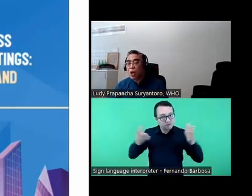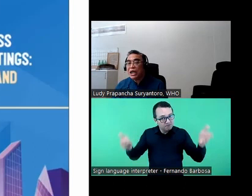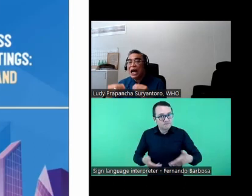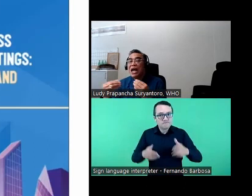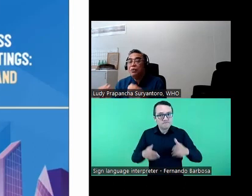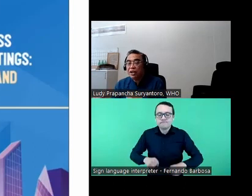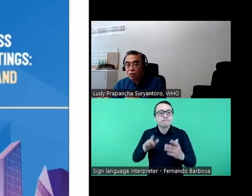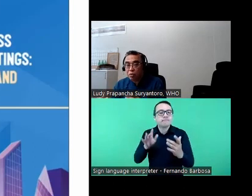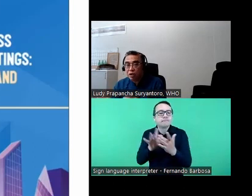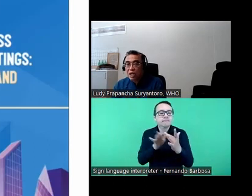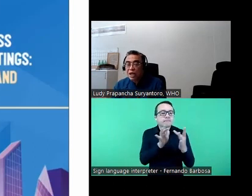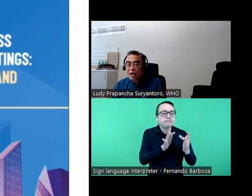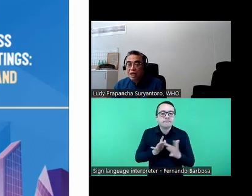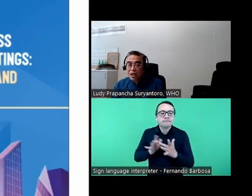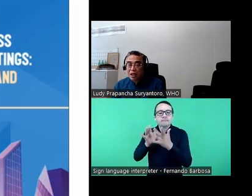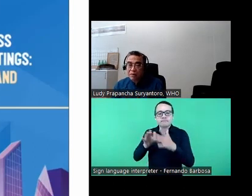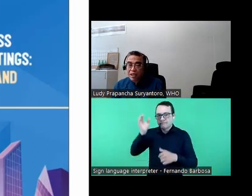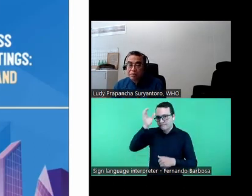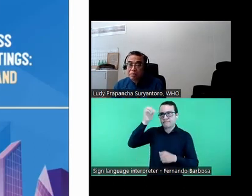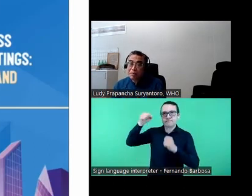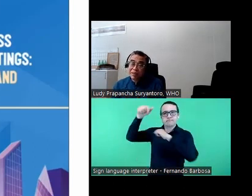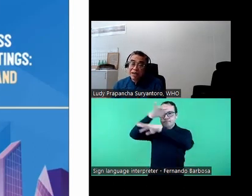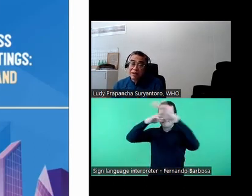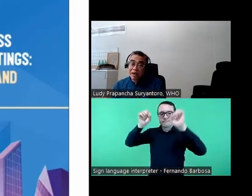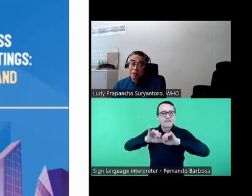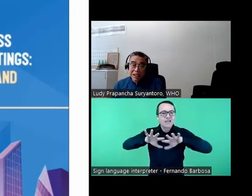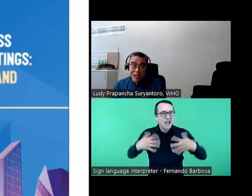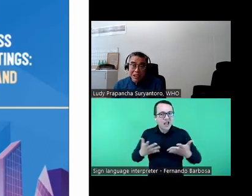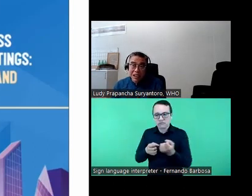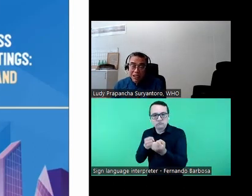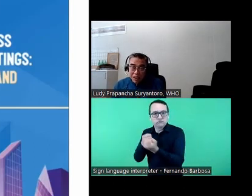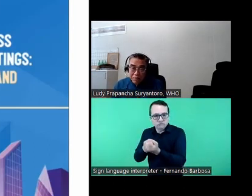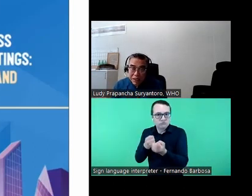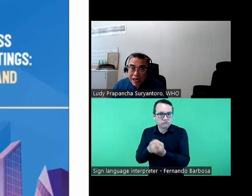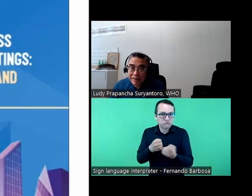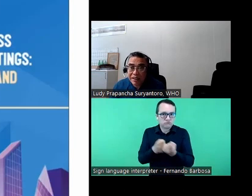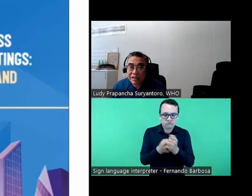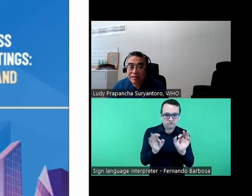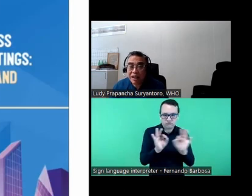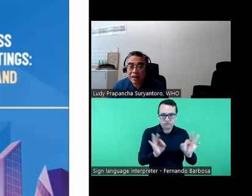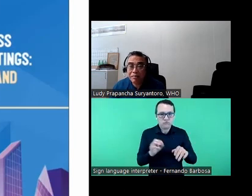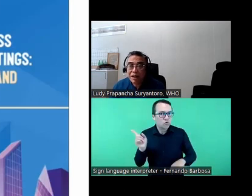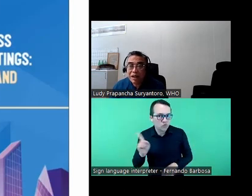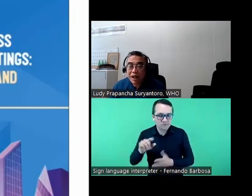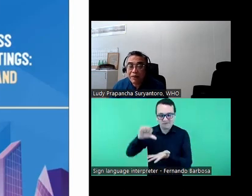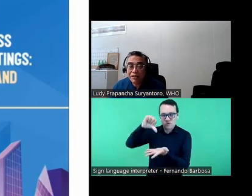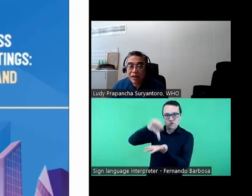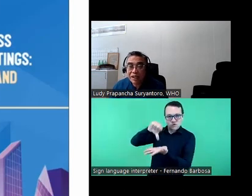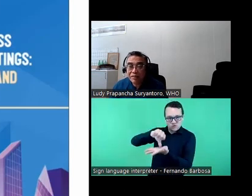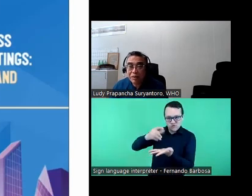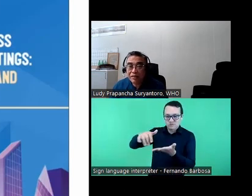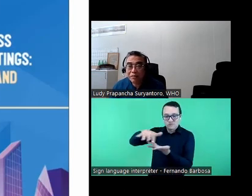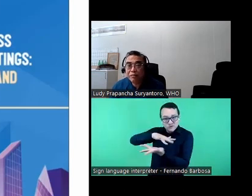contextualization on how we can support in the preparedness area, particularly in the urban and cities